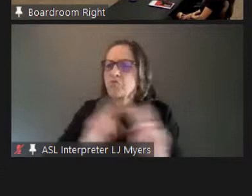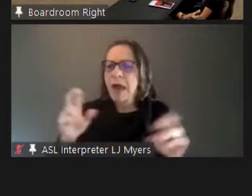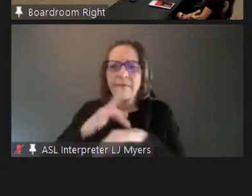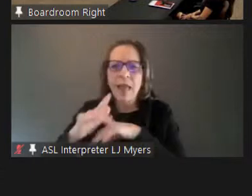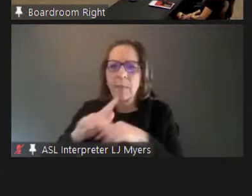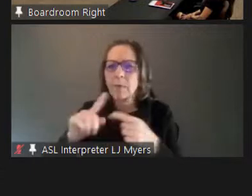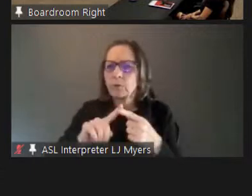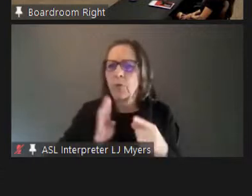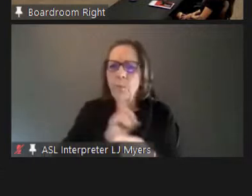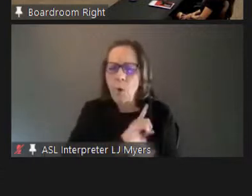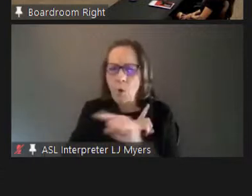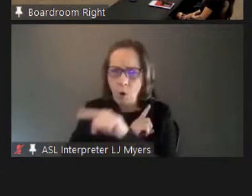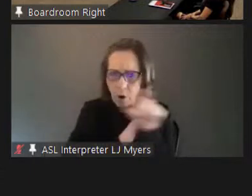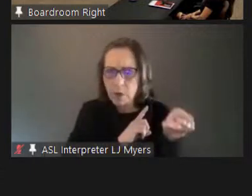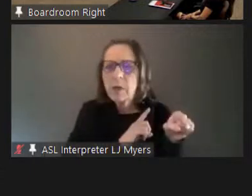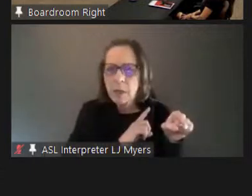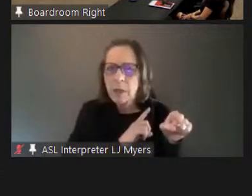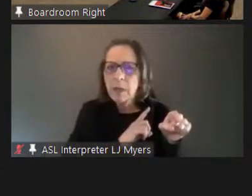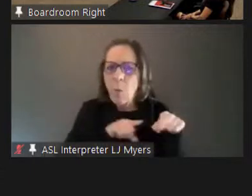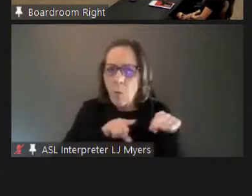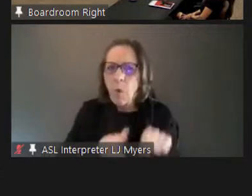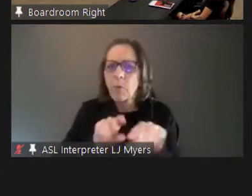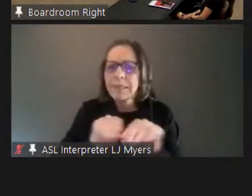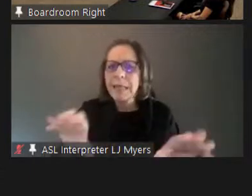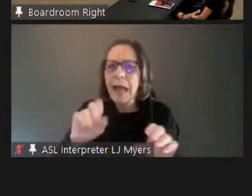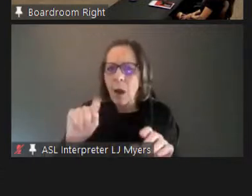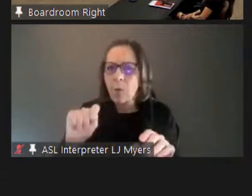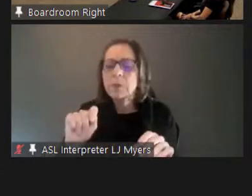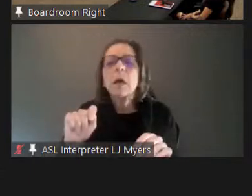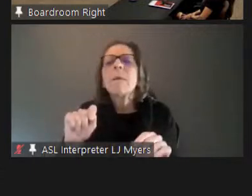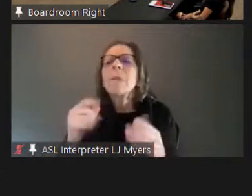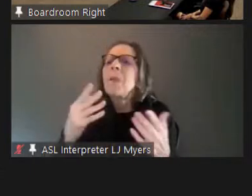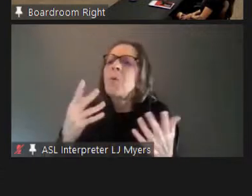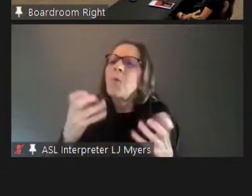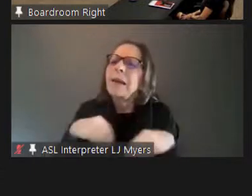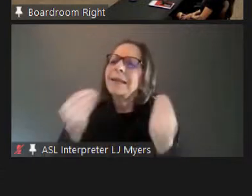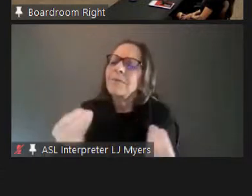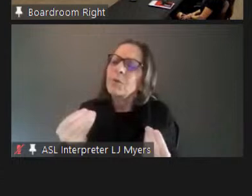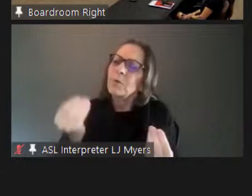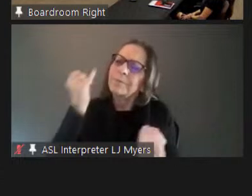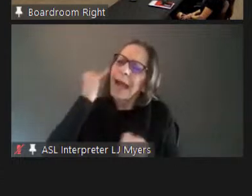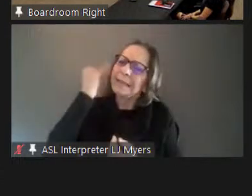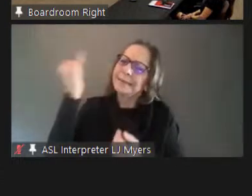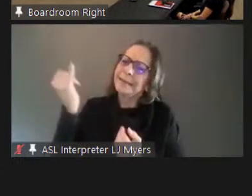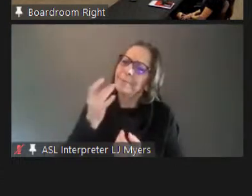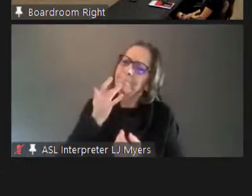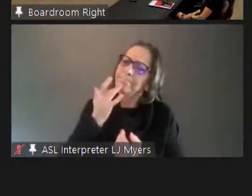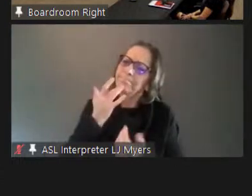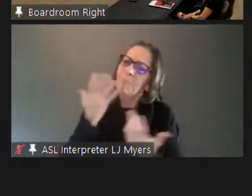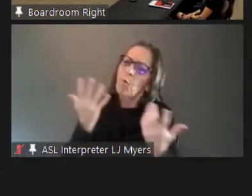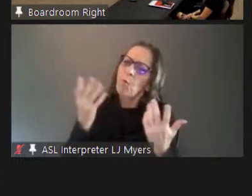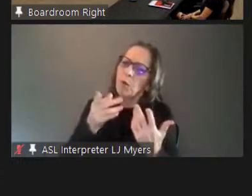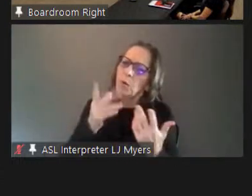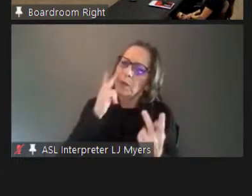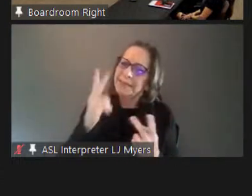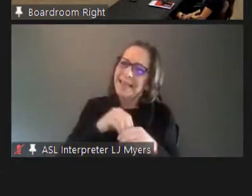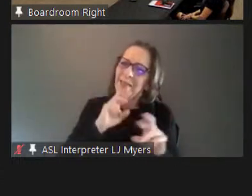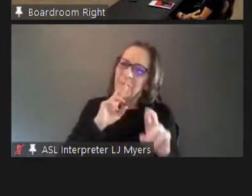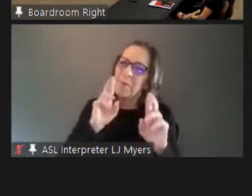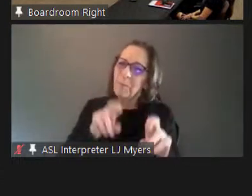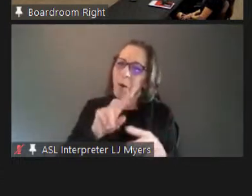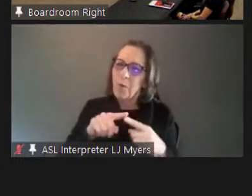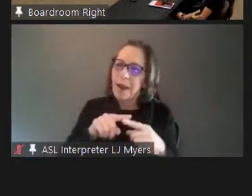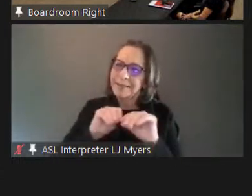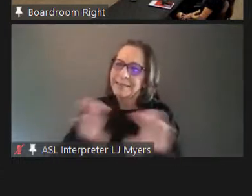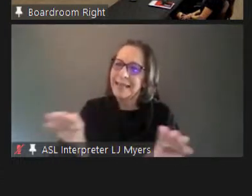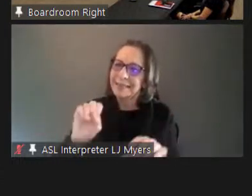the board here as we roll this out. But just wanted to give you a flavor and a little bit of a sample of what you'll see in the report when it comes